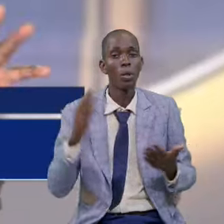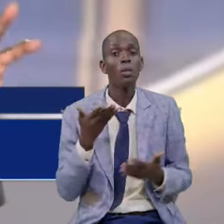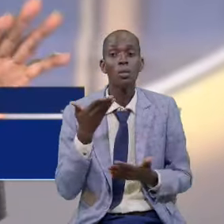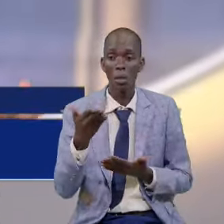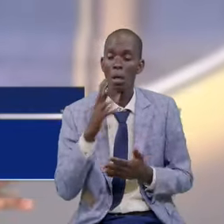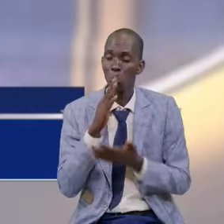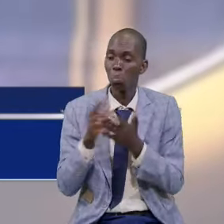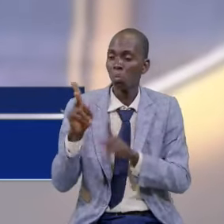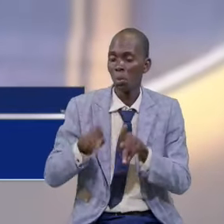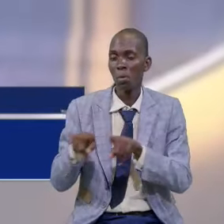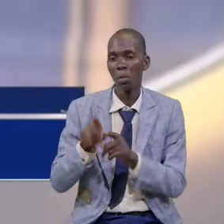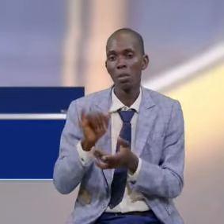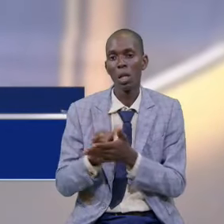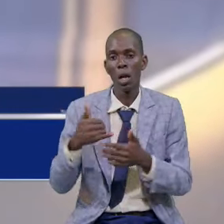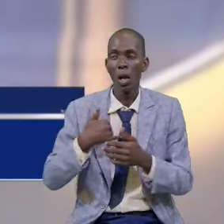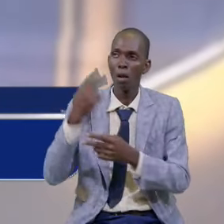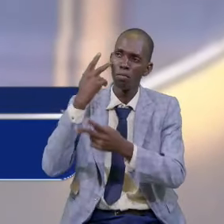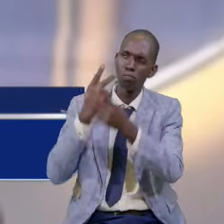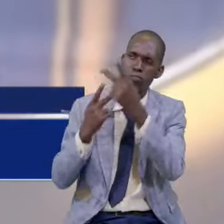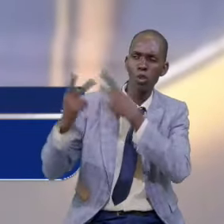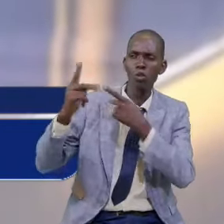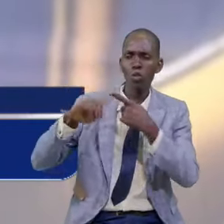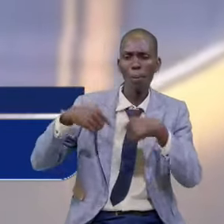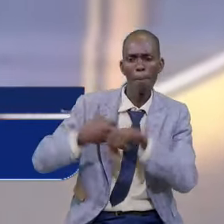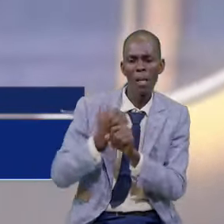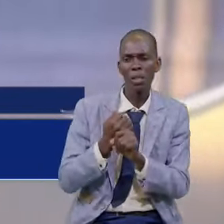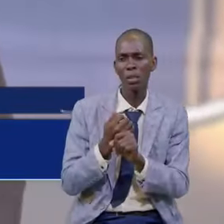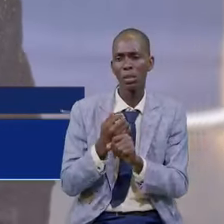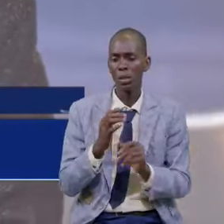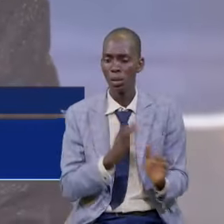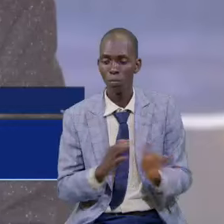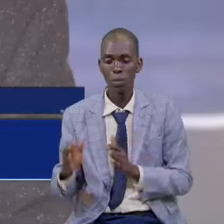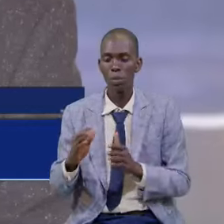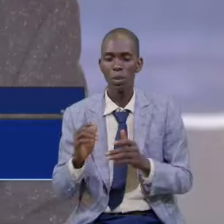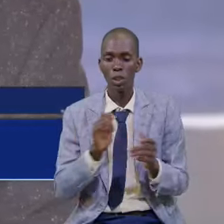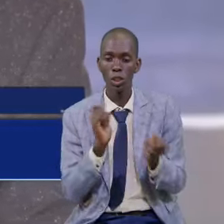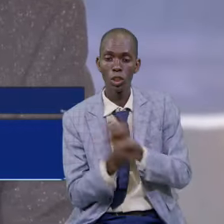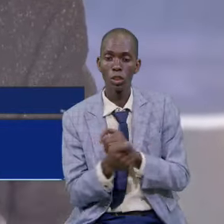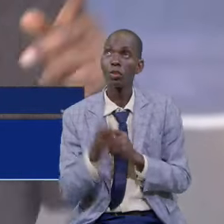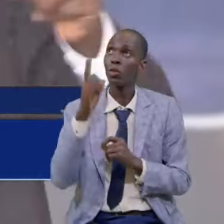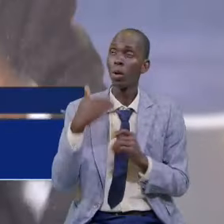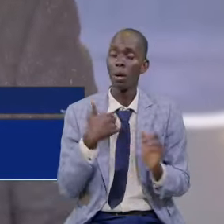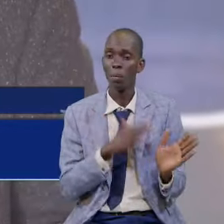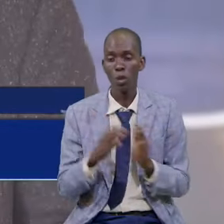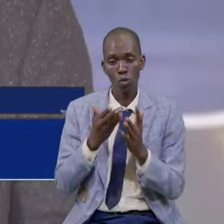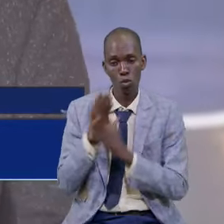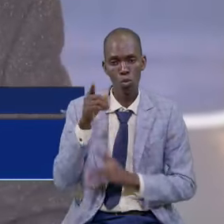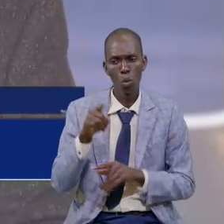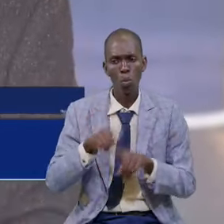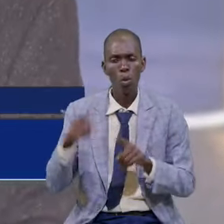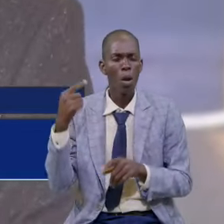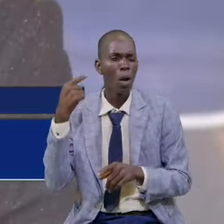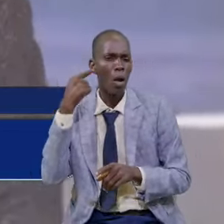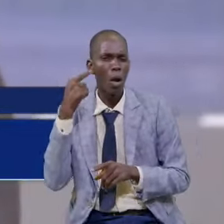God wants to make a change through you. And then you hear somebody there. You hear